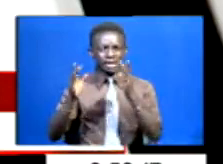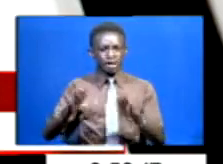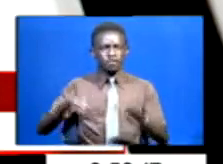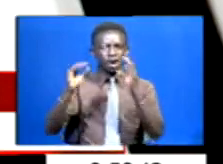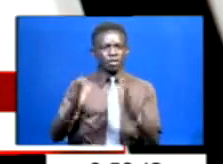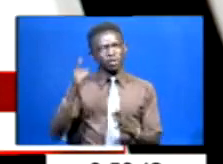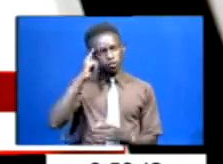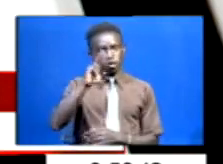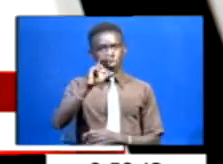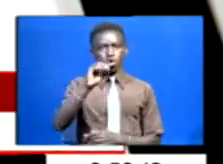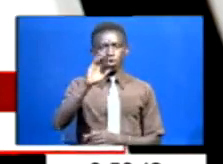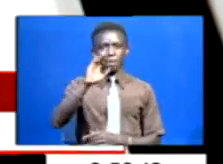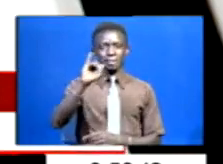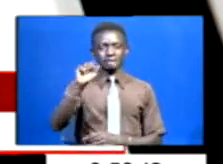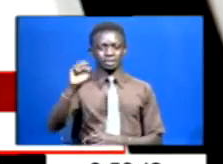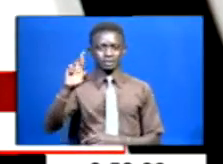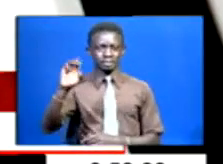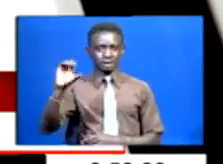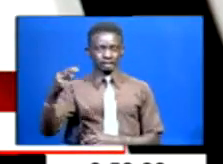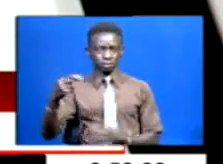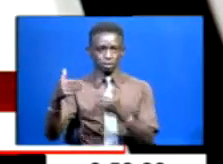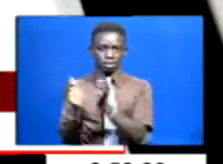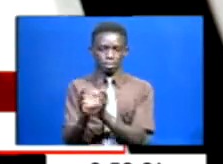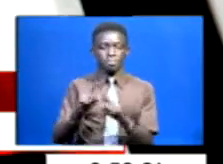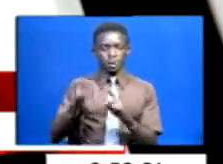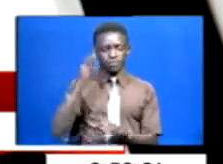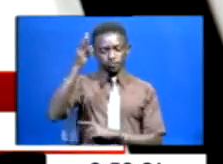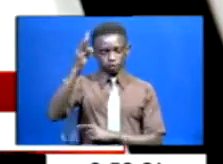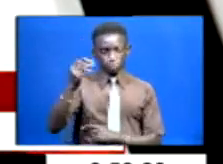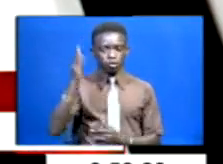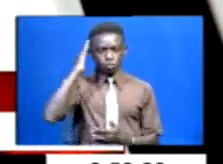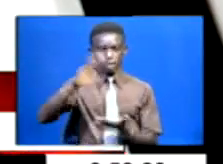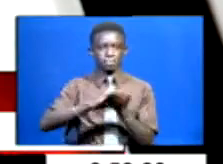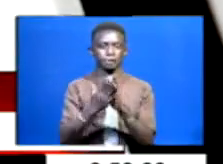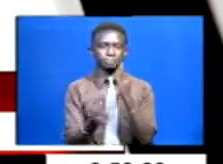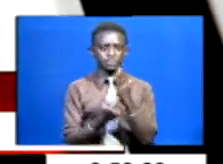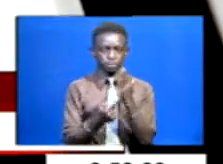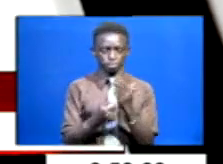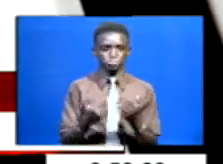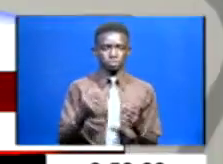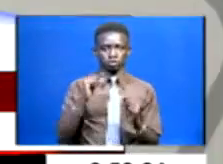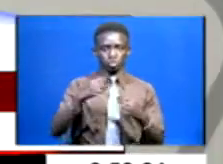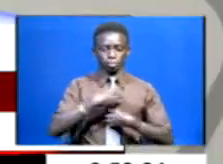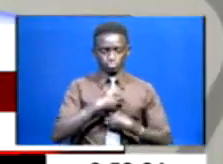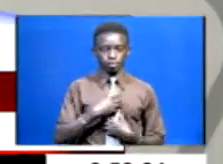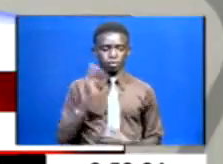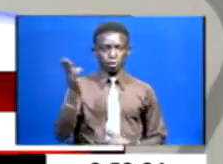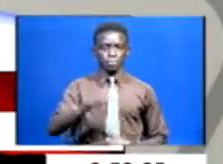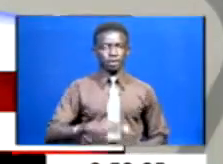have a long way to go, but the future is indeed digital. We take a quick breather. We'll be back. Do not go away.